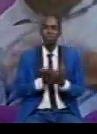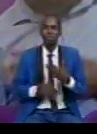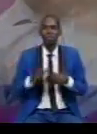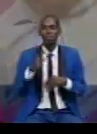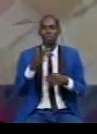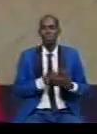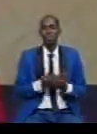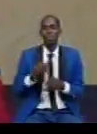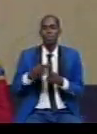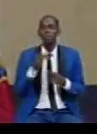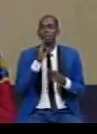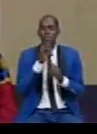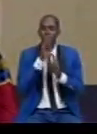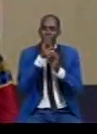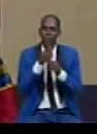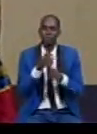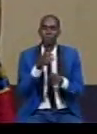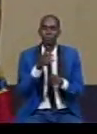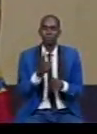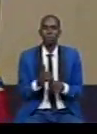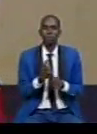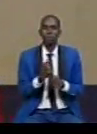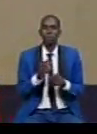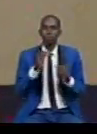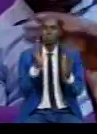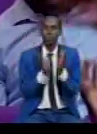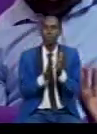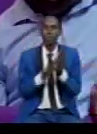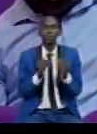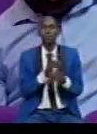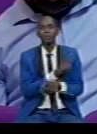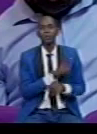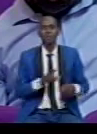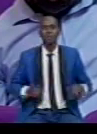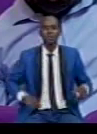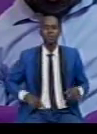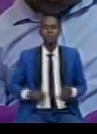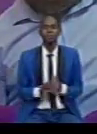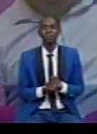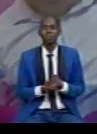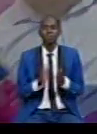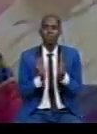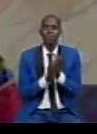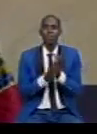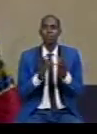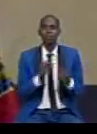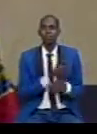lifted. Praise the Lord. Praise the Lord.